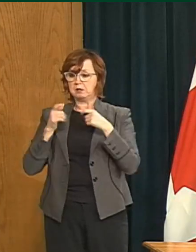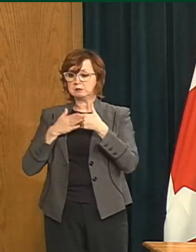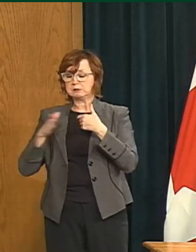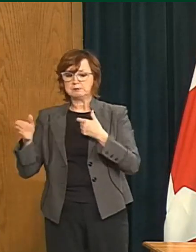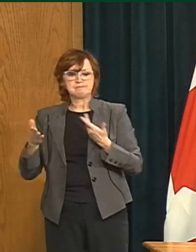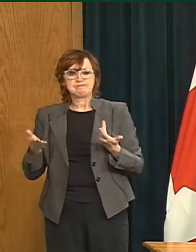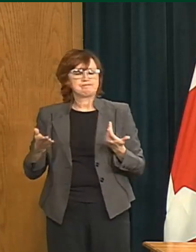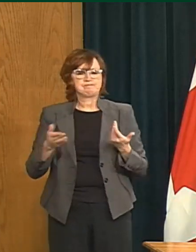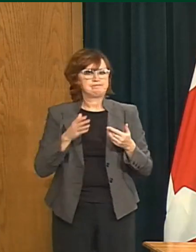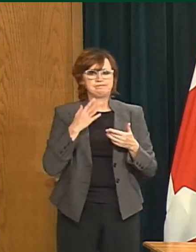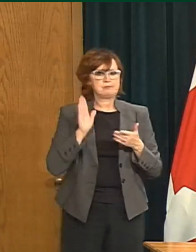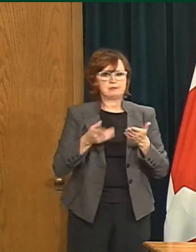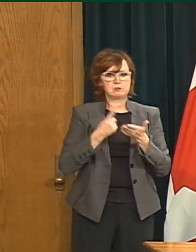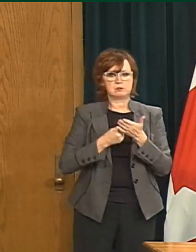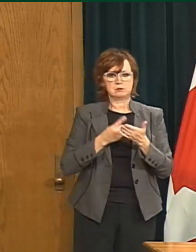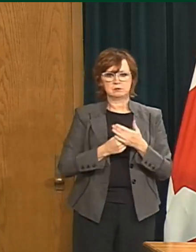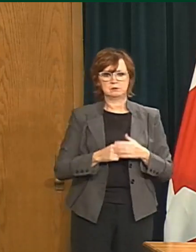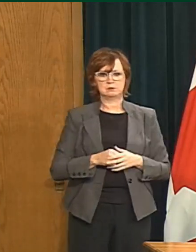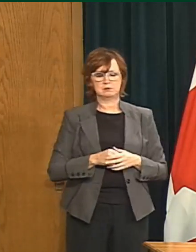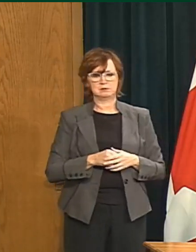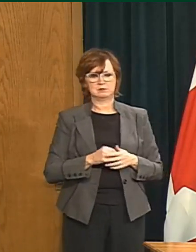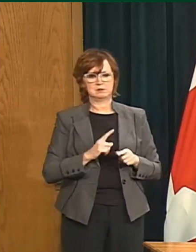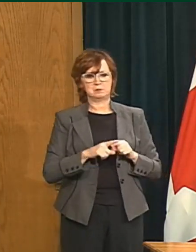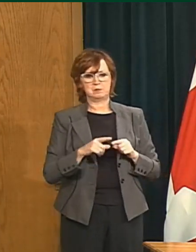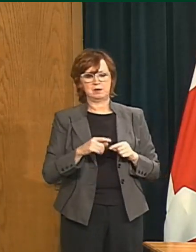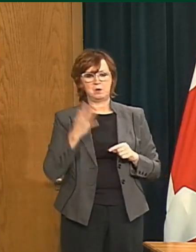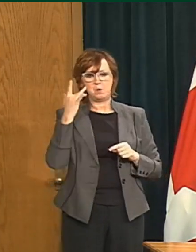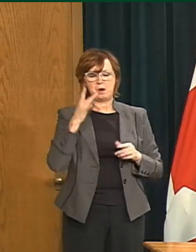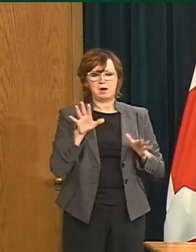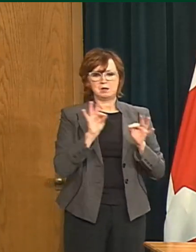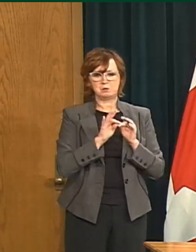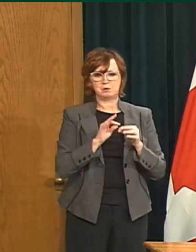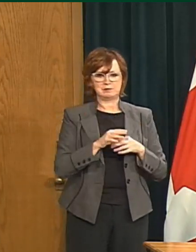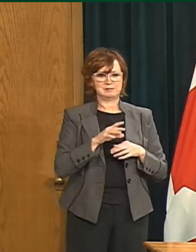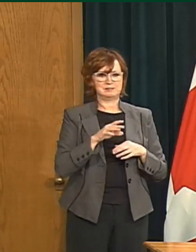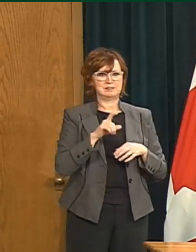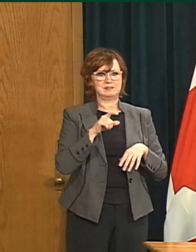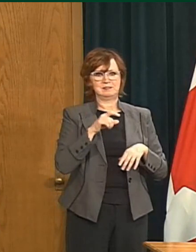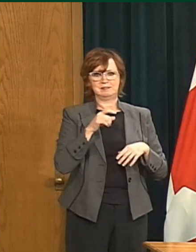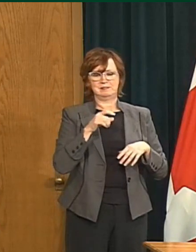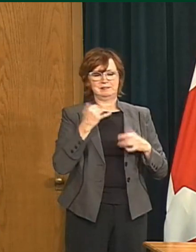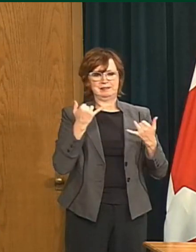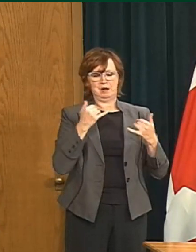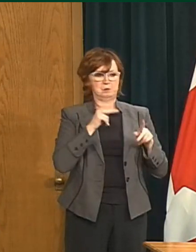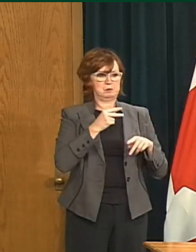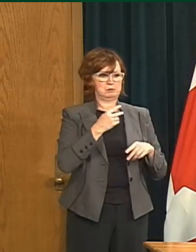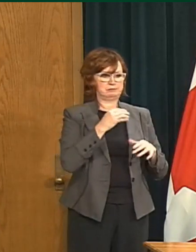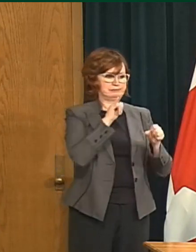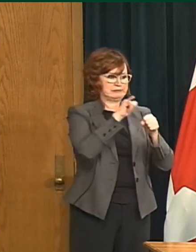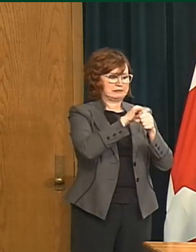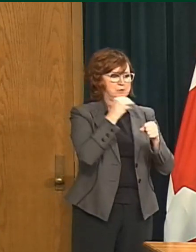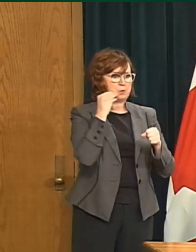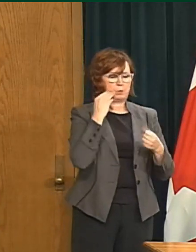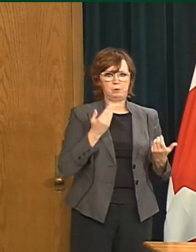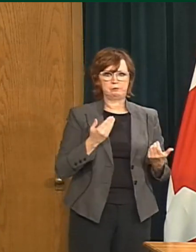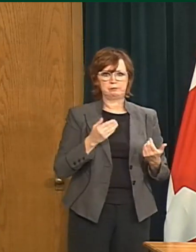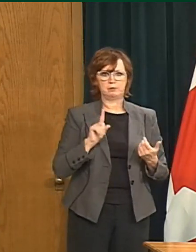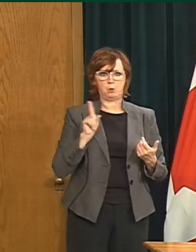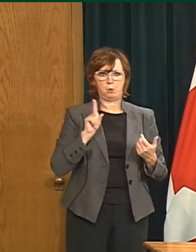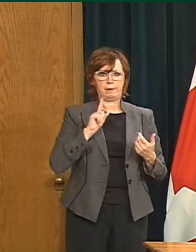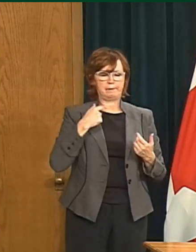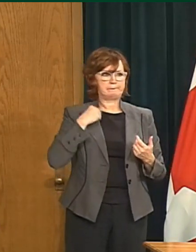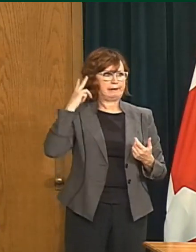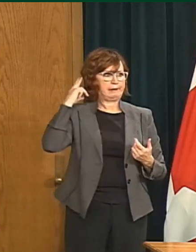people in this province that are going to like a haircut. And it's going to be difficult to respect the 2-meter distancing